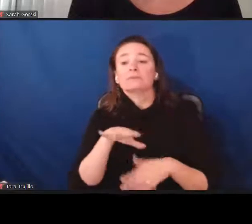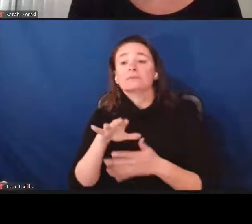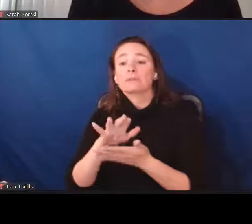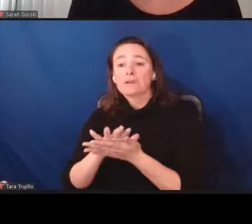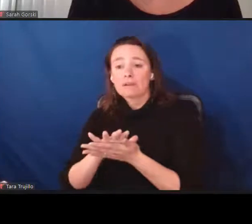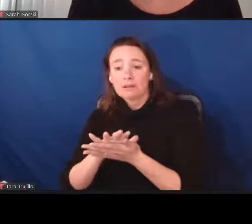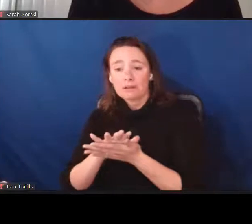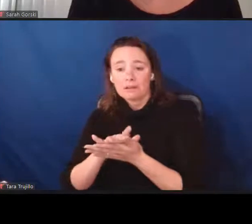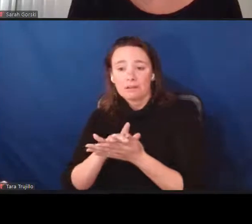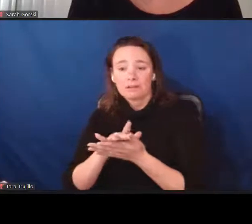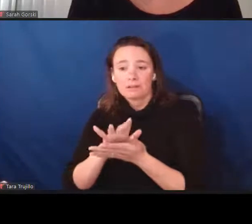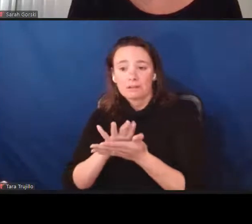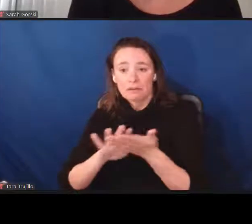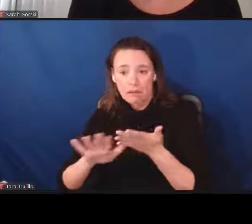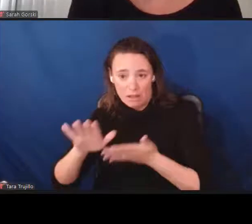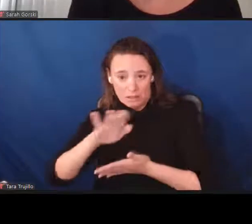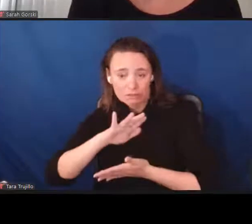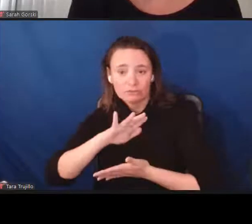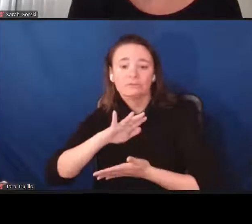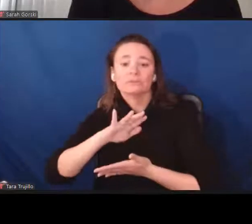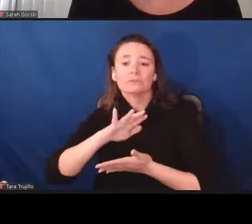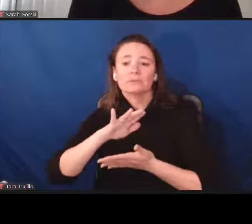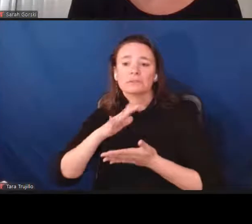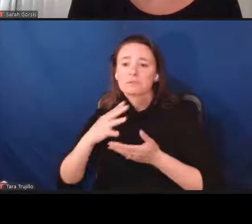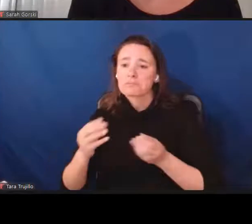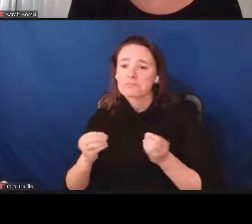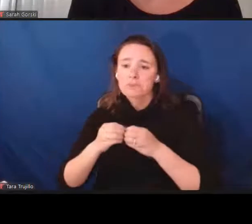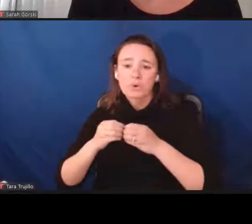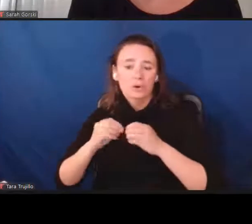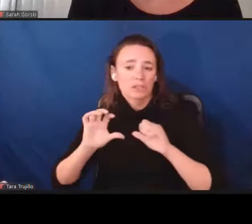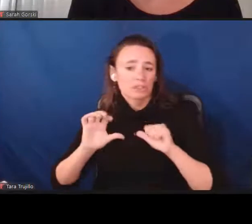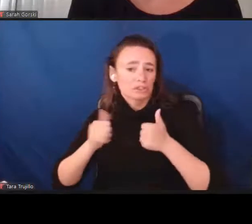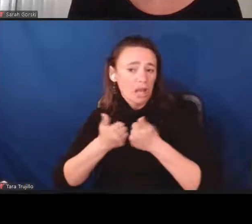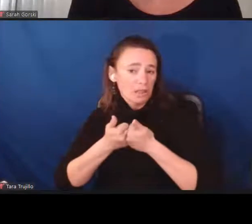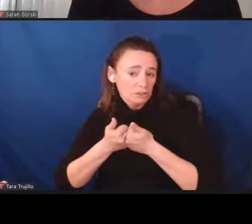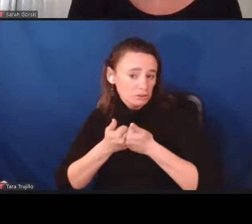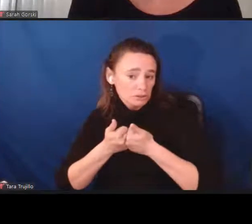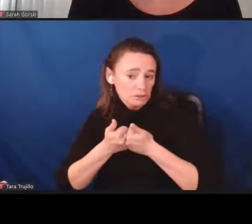secondary education, was there any additional challenges that you faced?